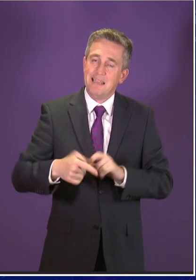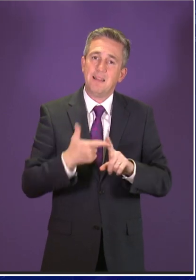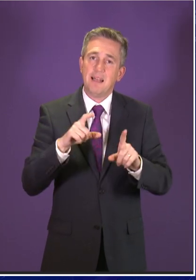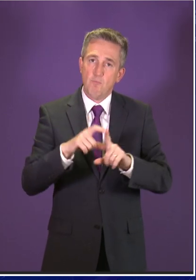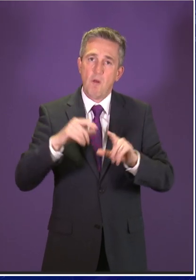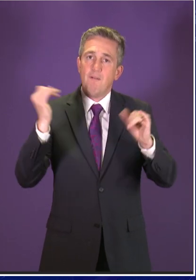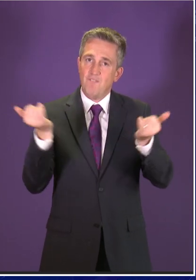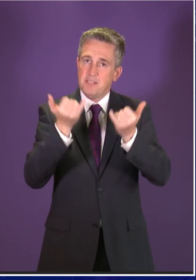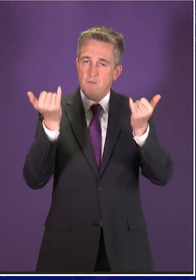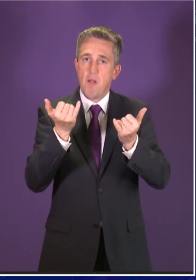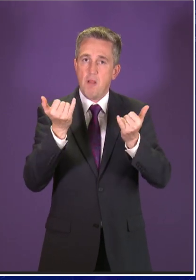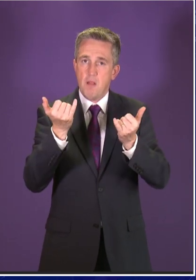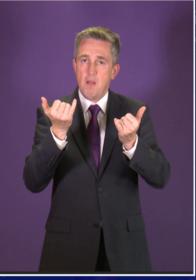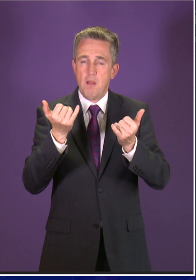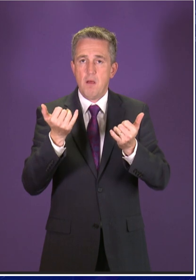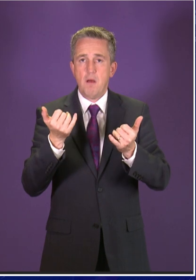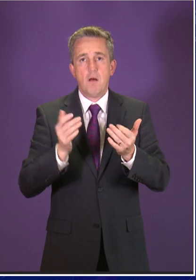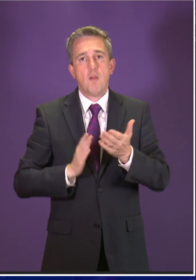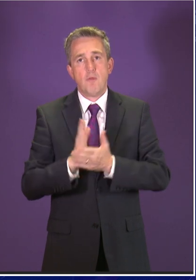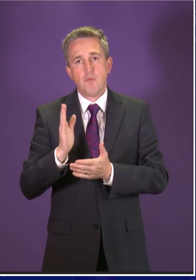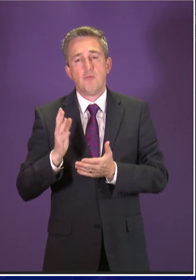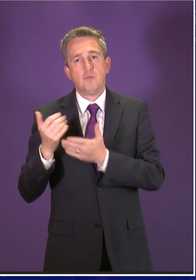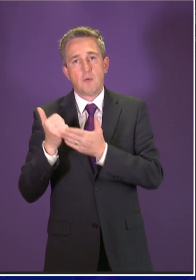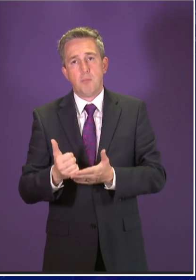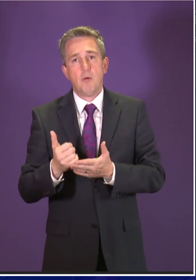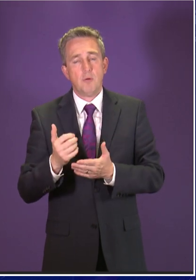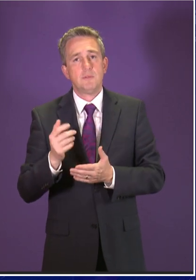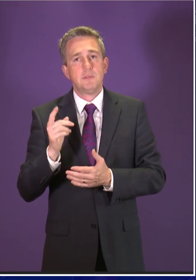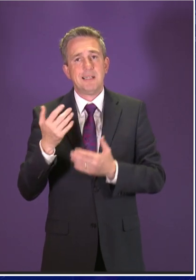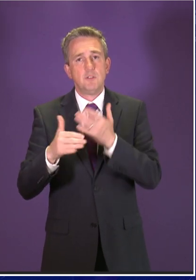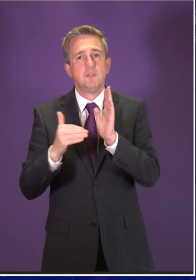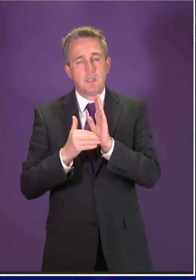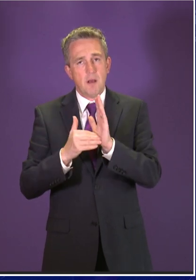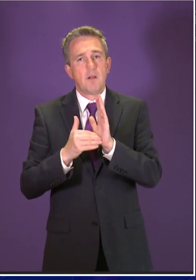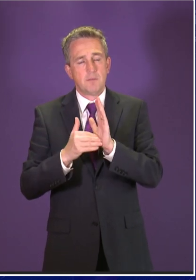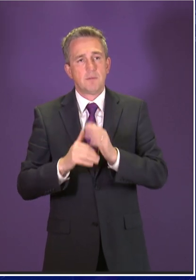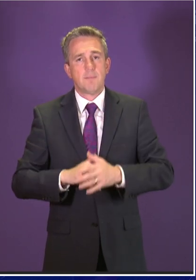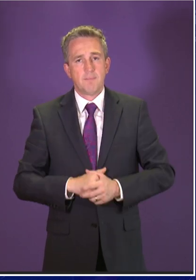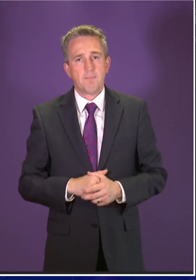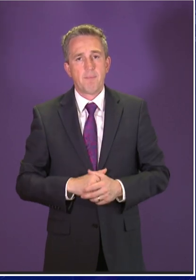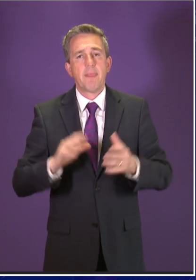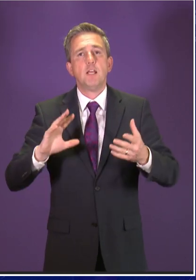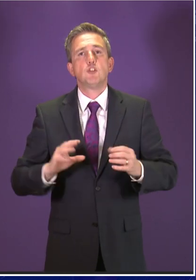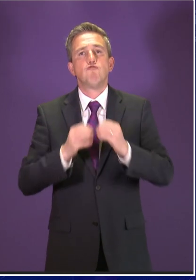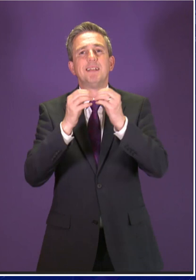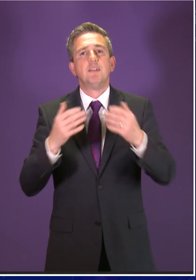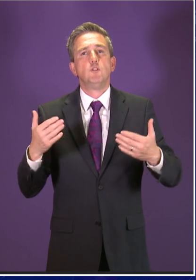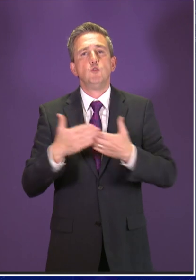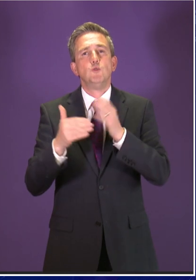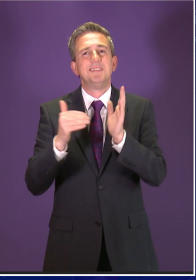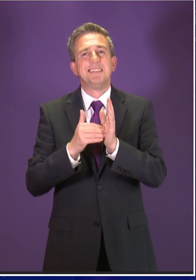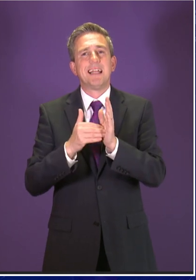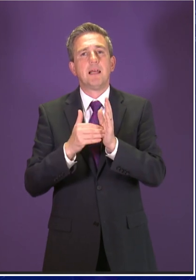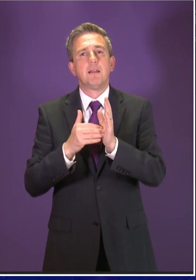Edinburgh festivals through support from our Creative New Zealand, Toi Aotearoa. Creative New Zealand works